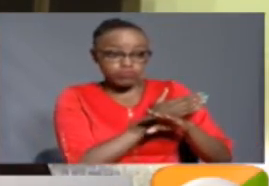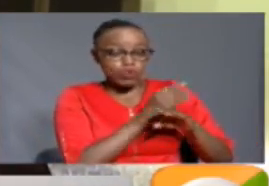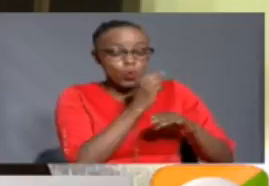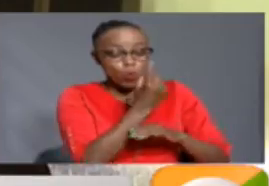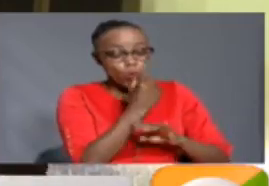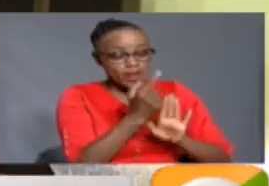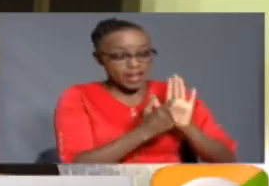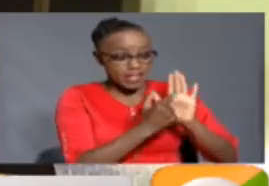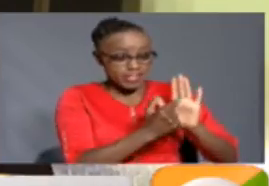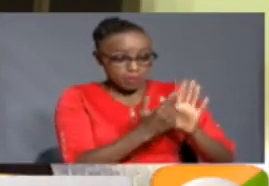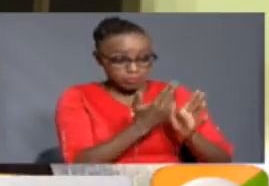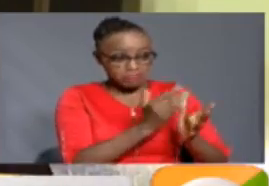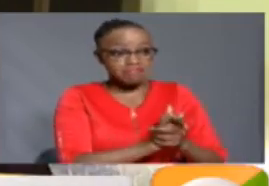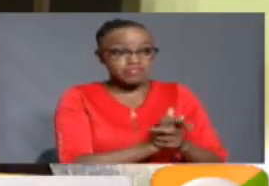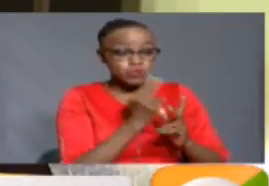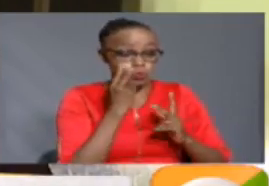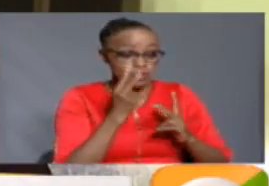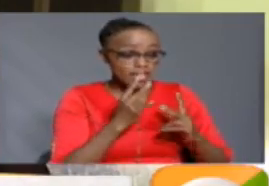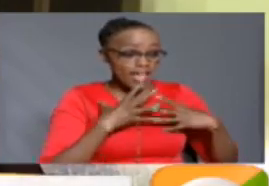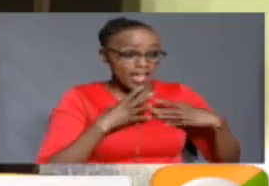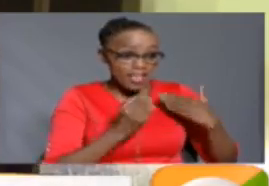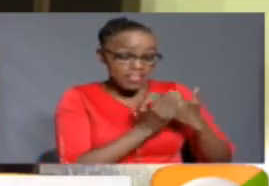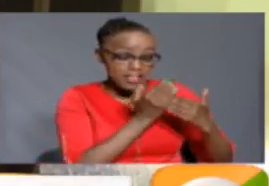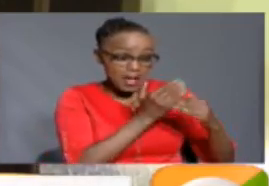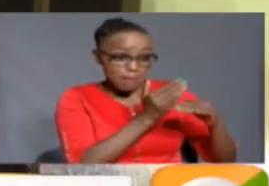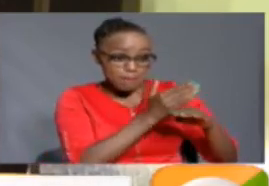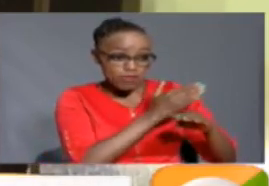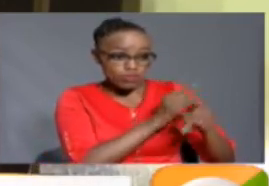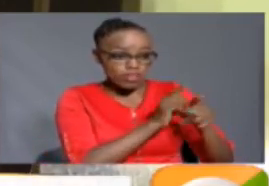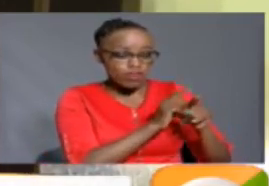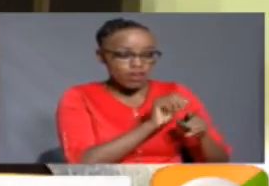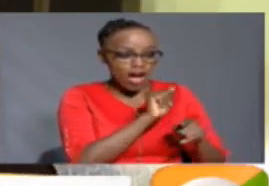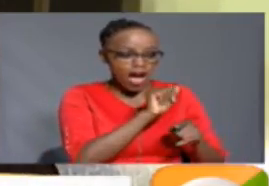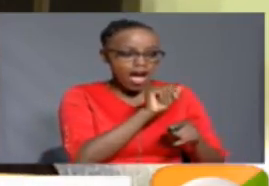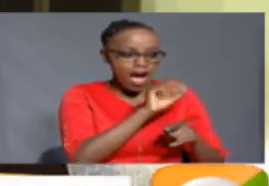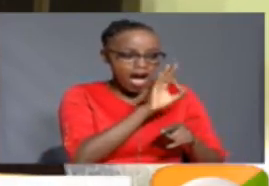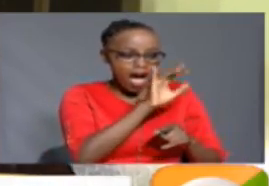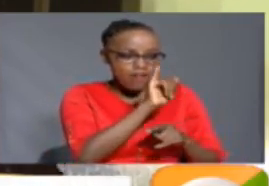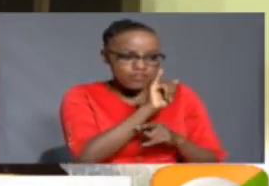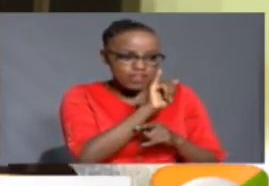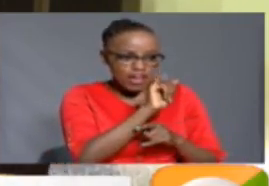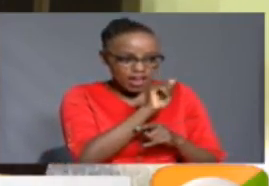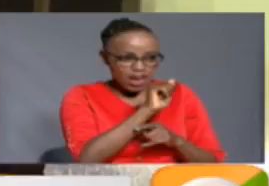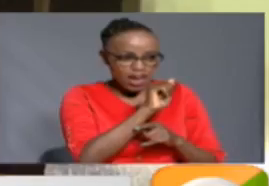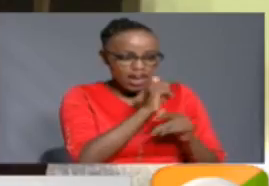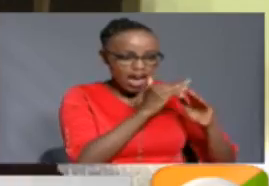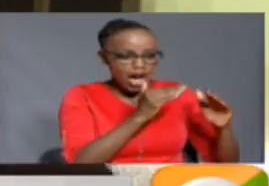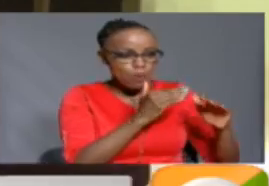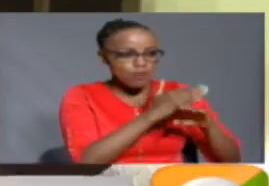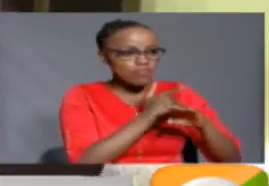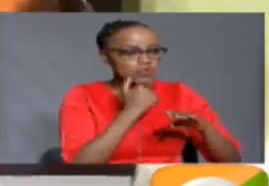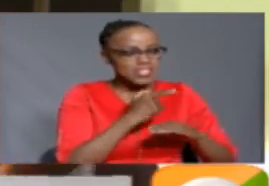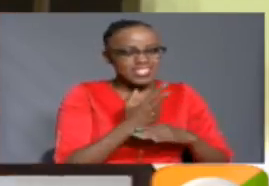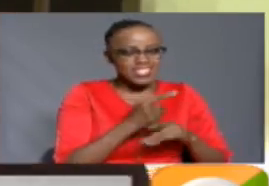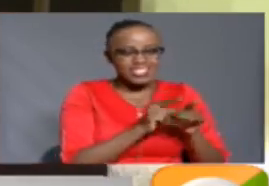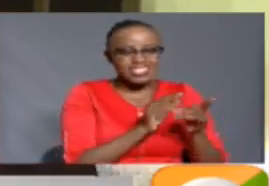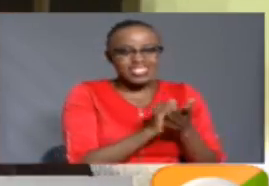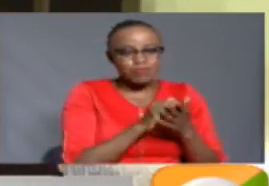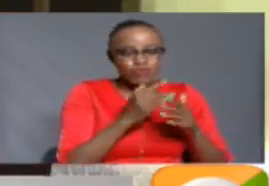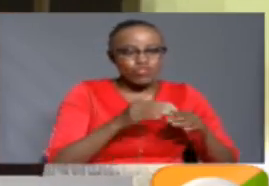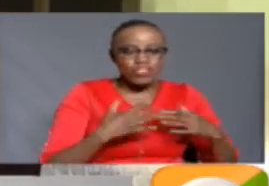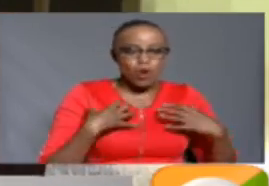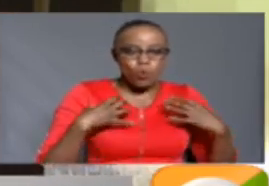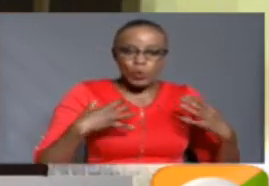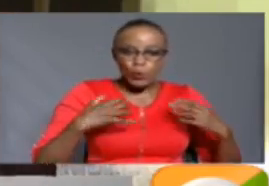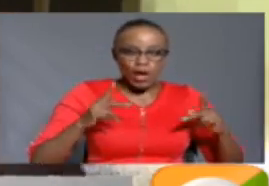you an example. You see, healthcare was being run from Afia House, which we used to call Mafia House, because of all the way